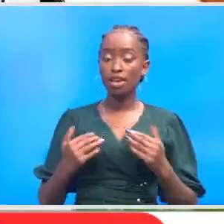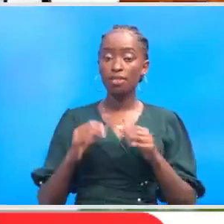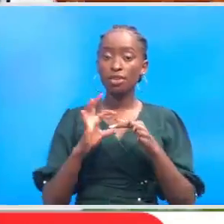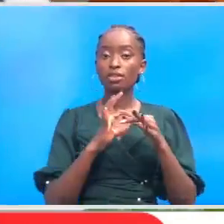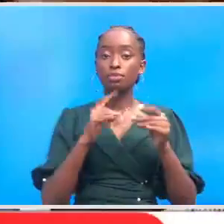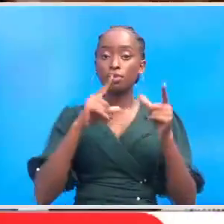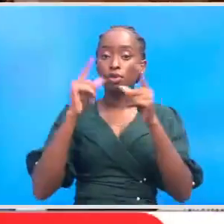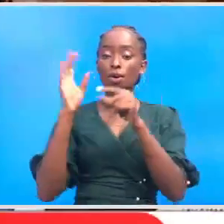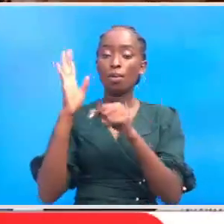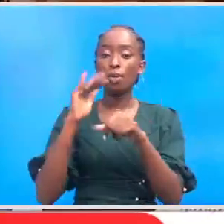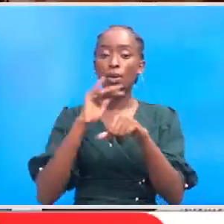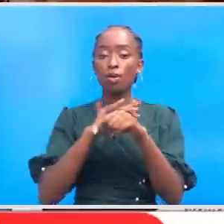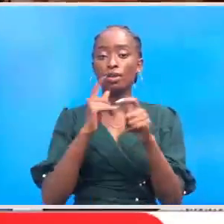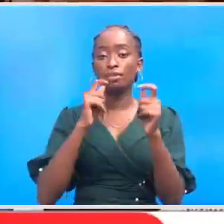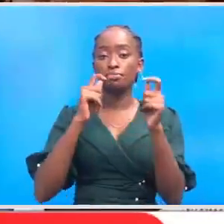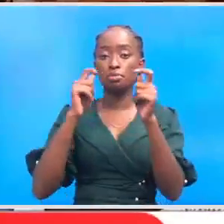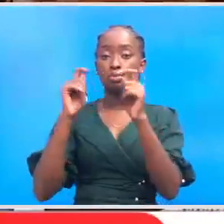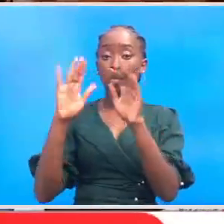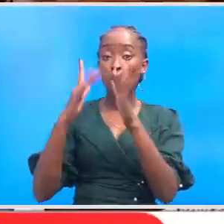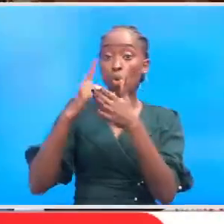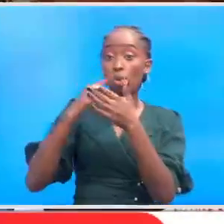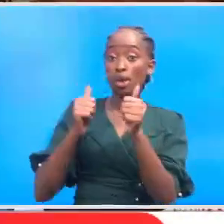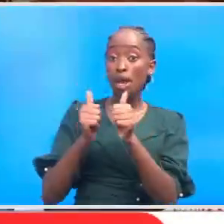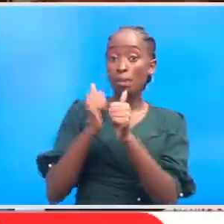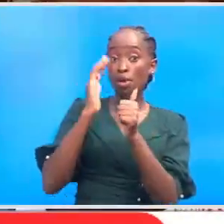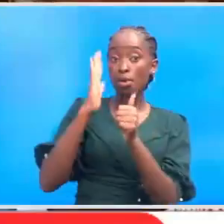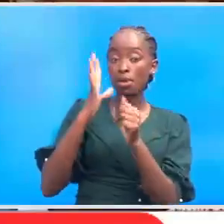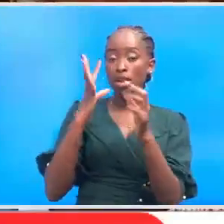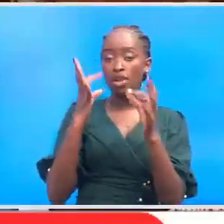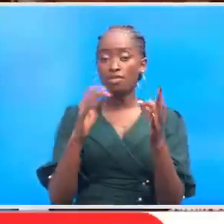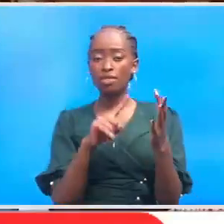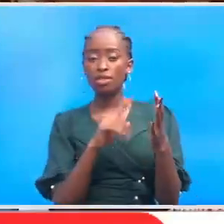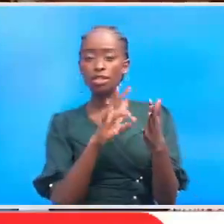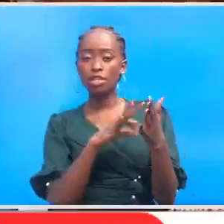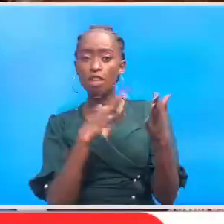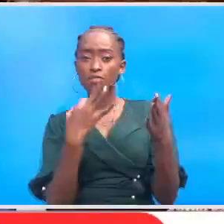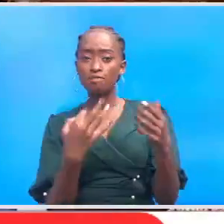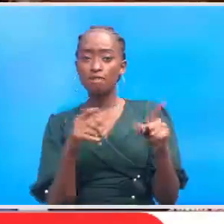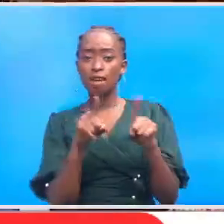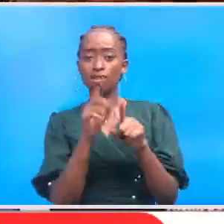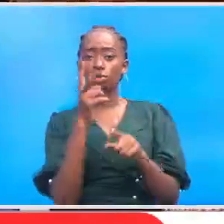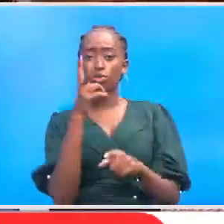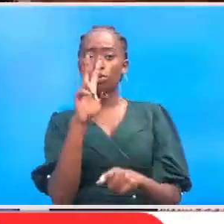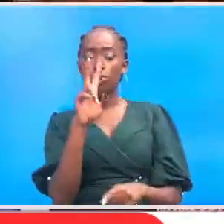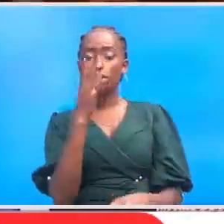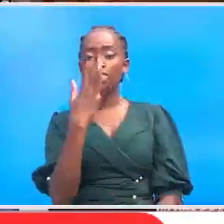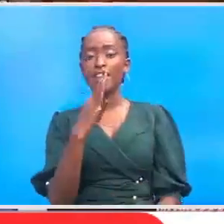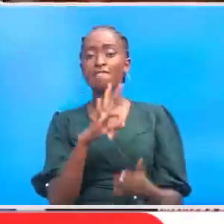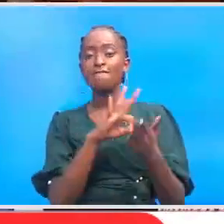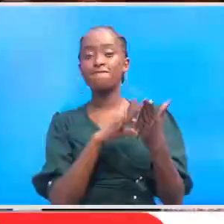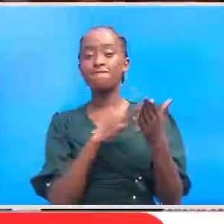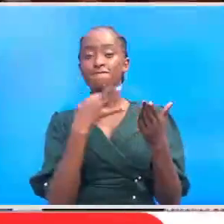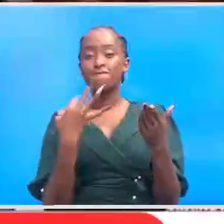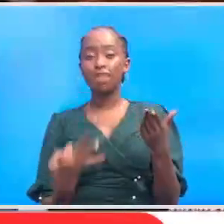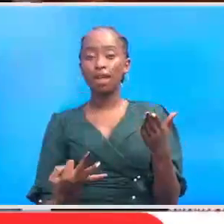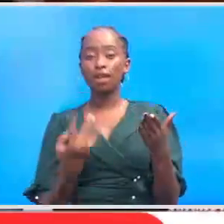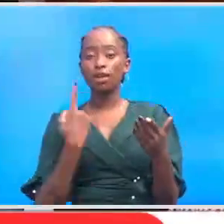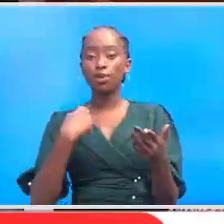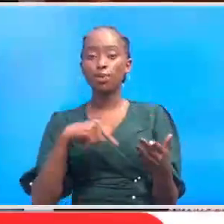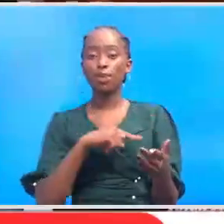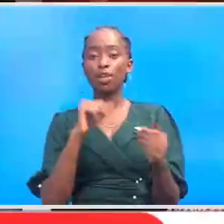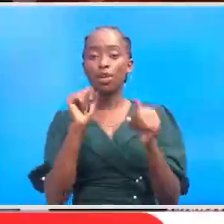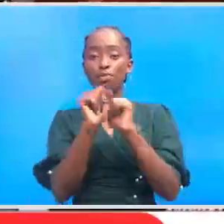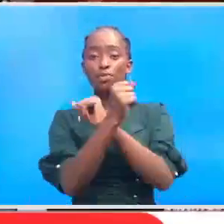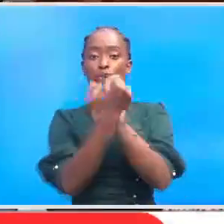street protests. Should the talks fail as they are looking, they are failing. Yes. We shall not